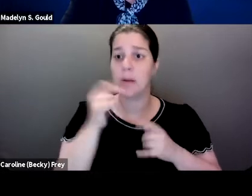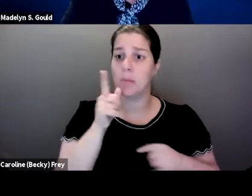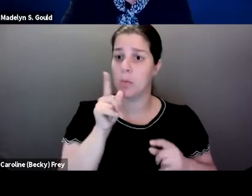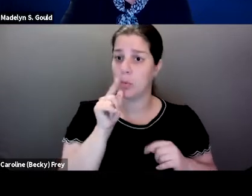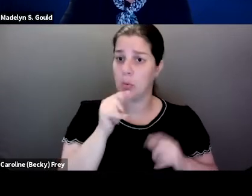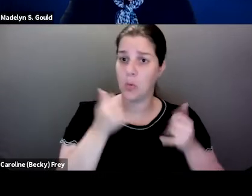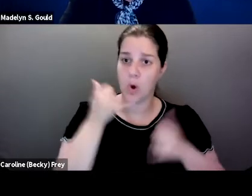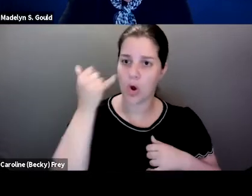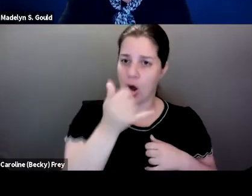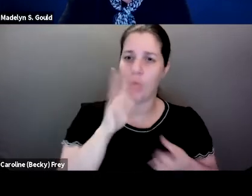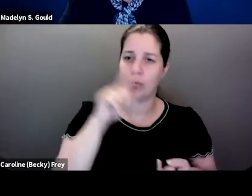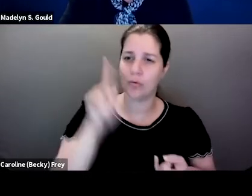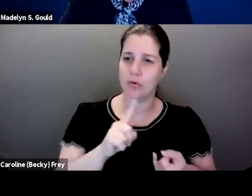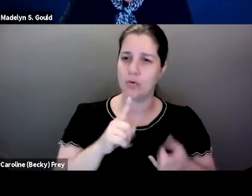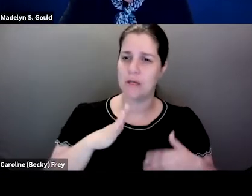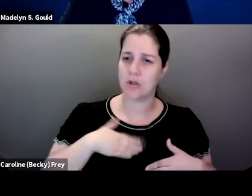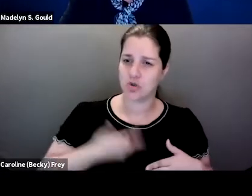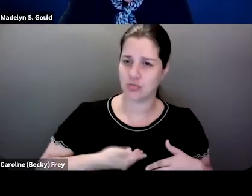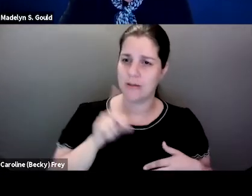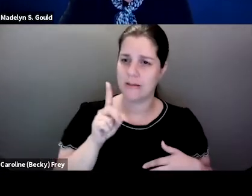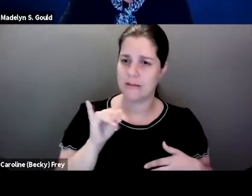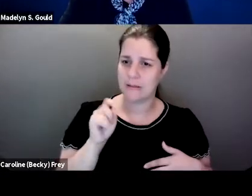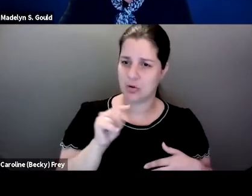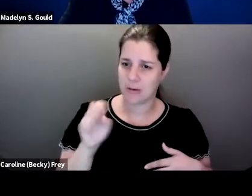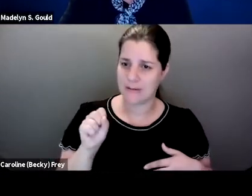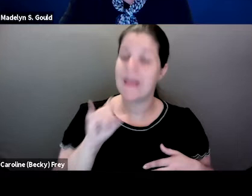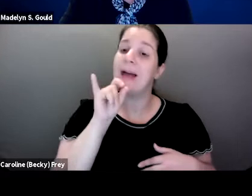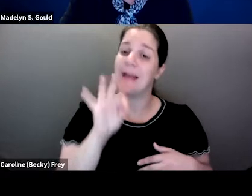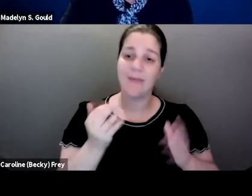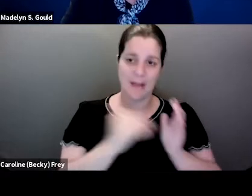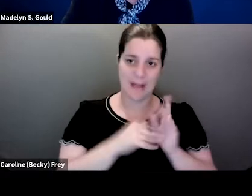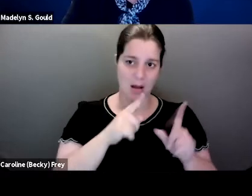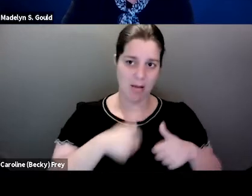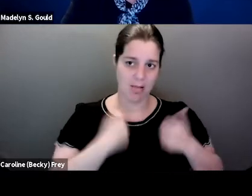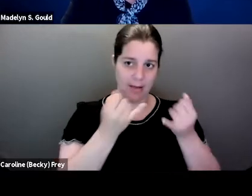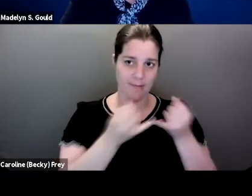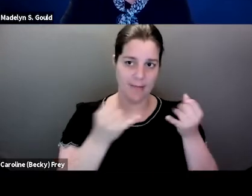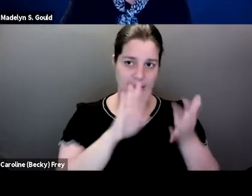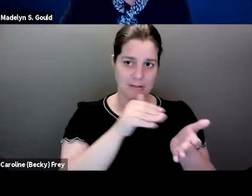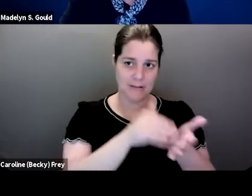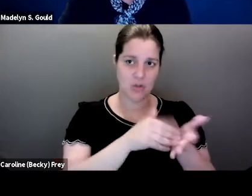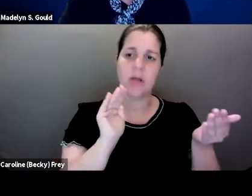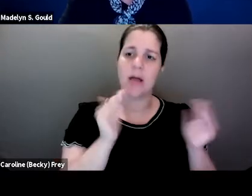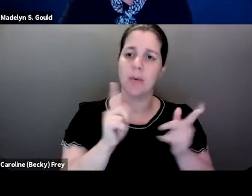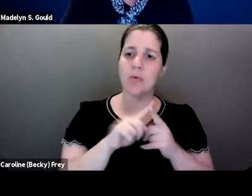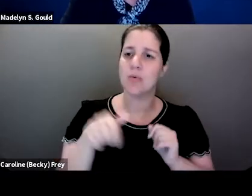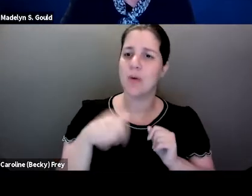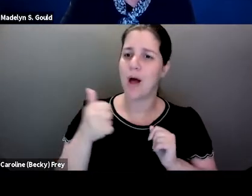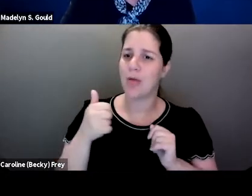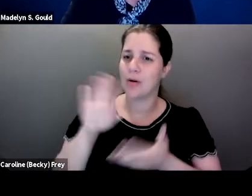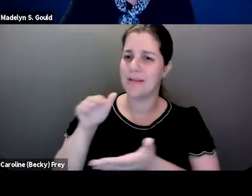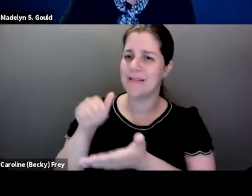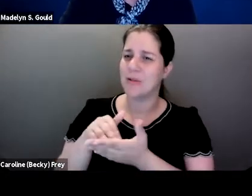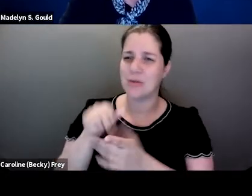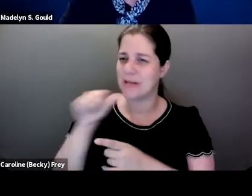reduced distress if, again, at Lifeline centers in comparison to some centers that are not part